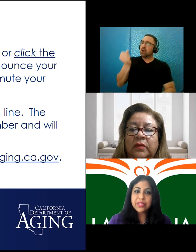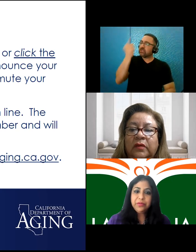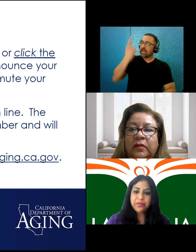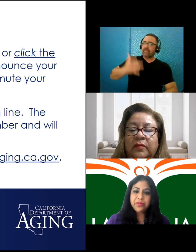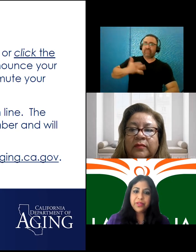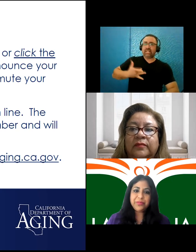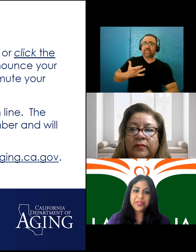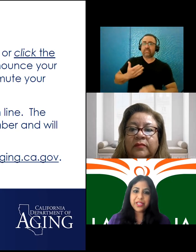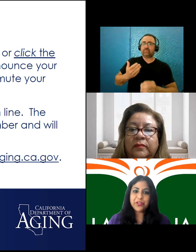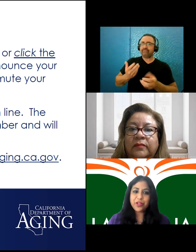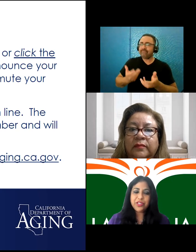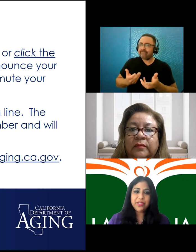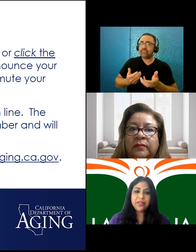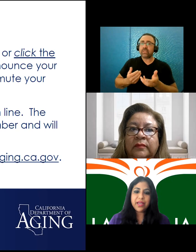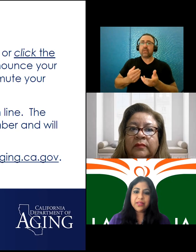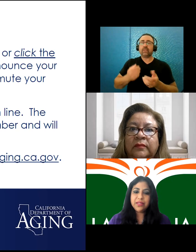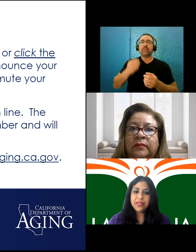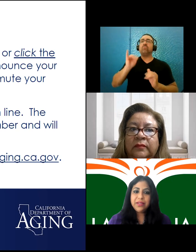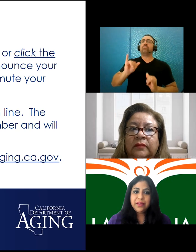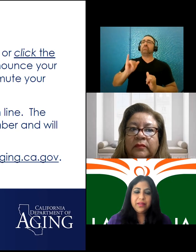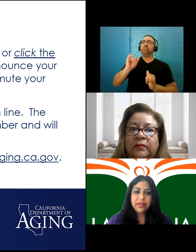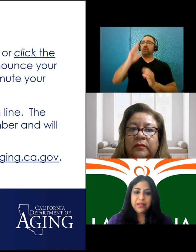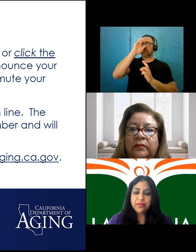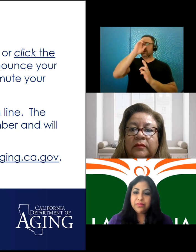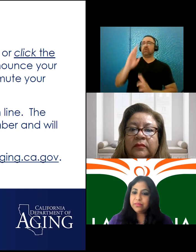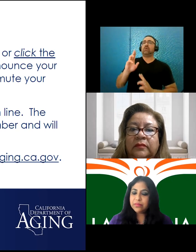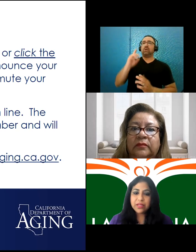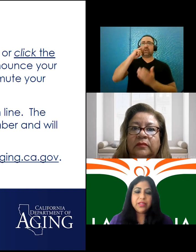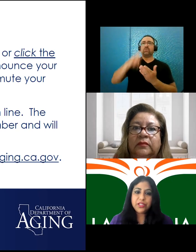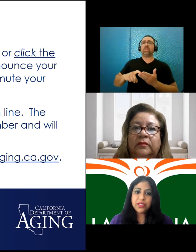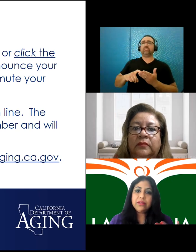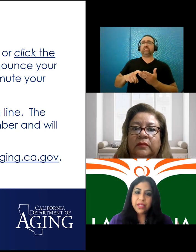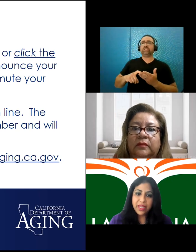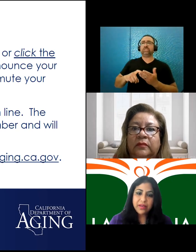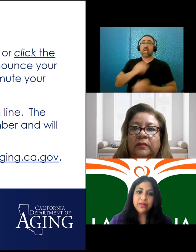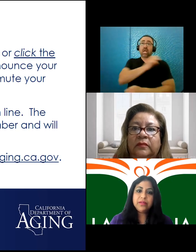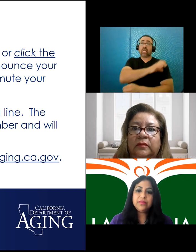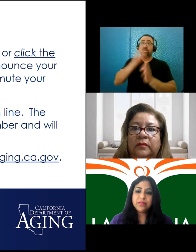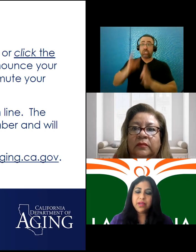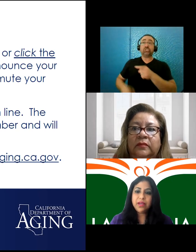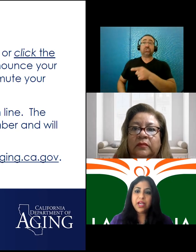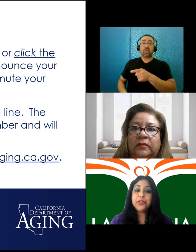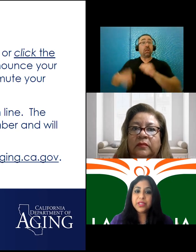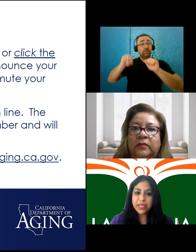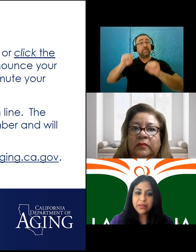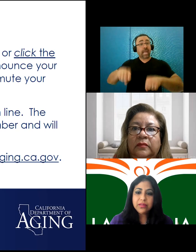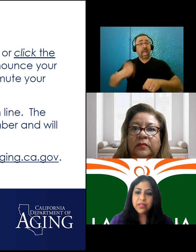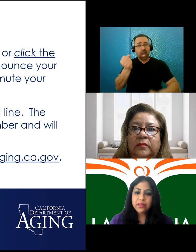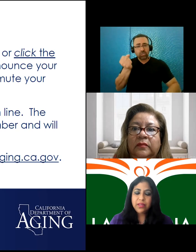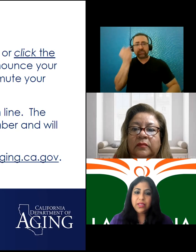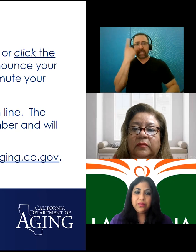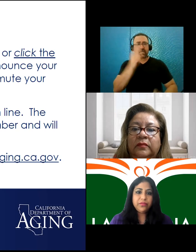in itself. Just acknowledging that a clinician can